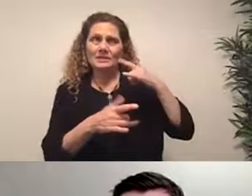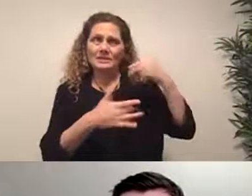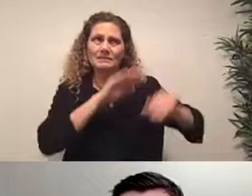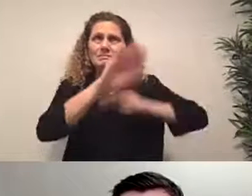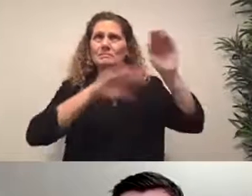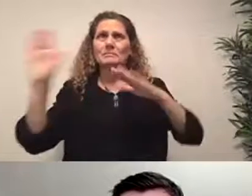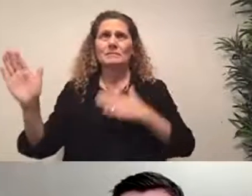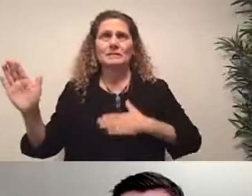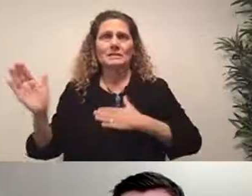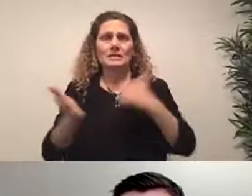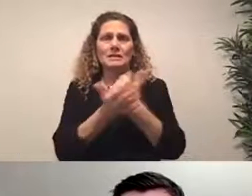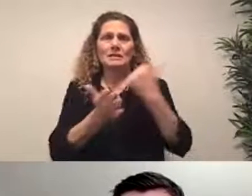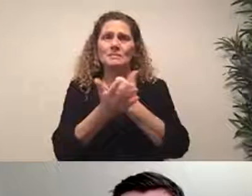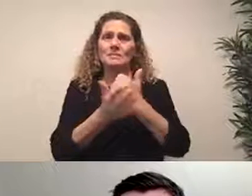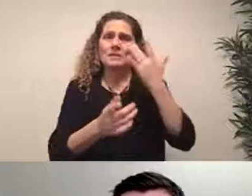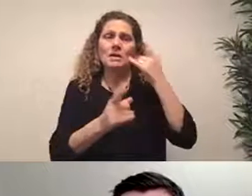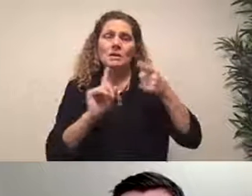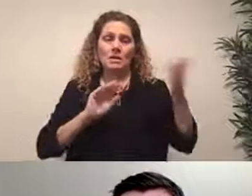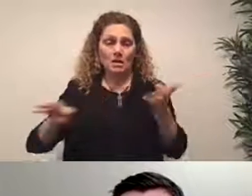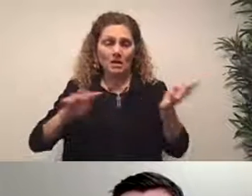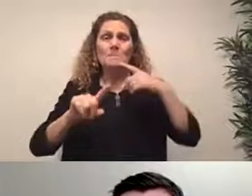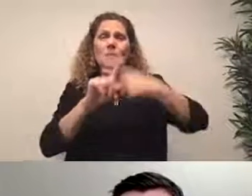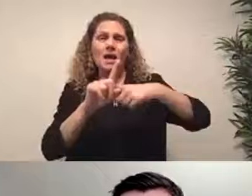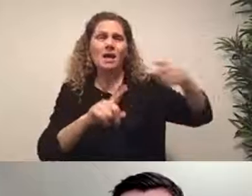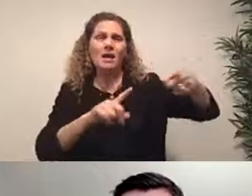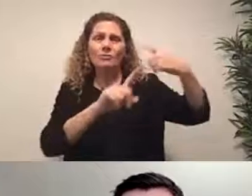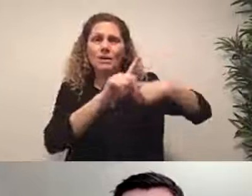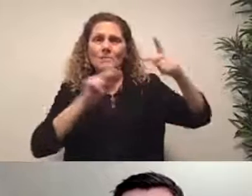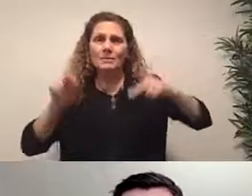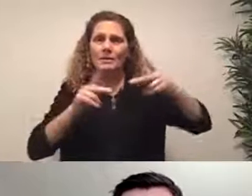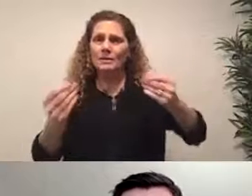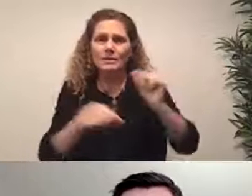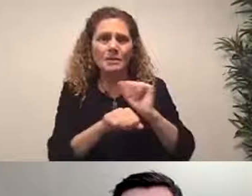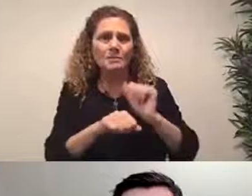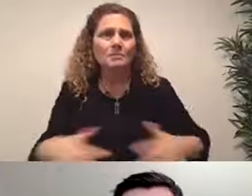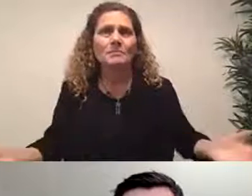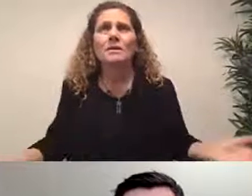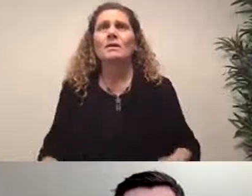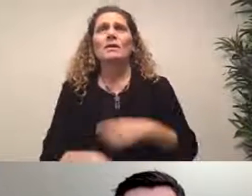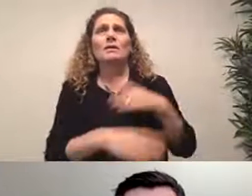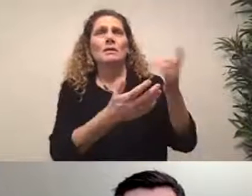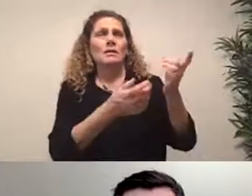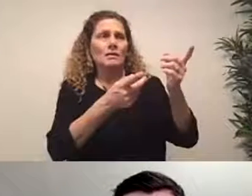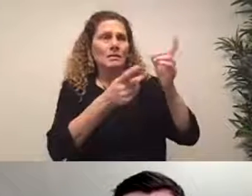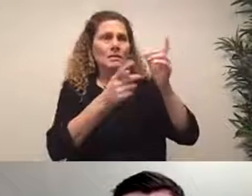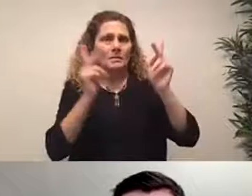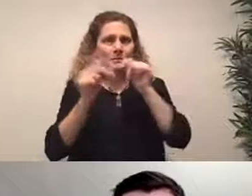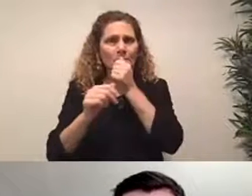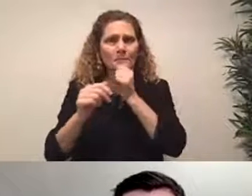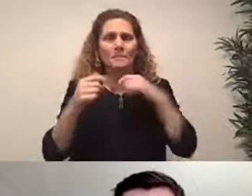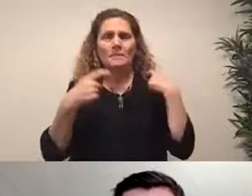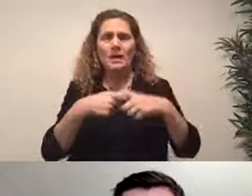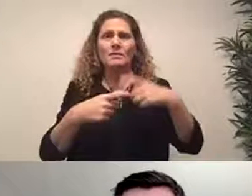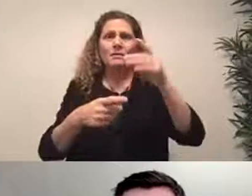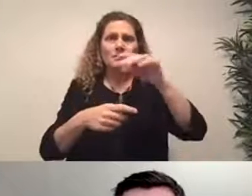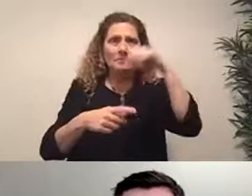our not-for-profit organizations, because they're all threatened by this pandemic. And there seems to be a visceral